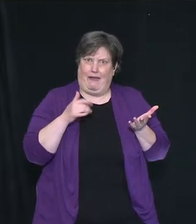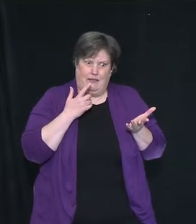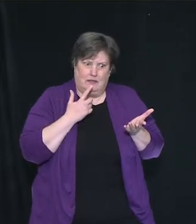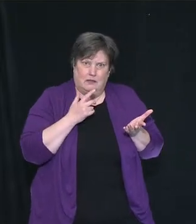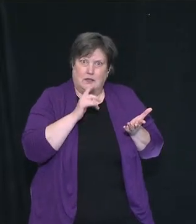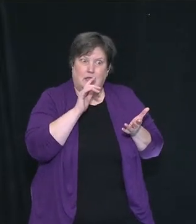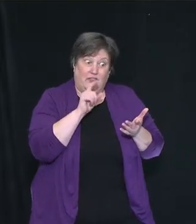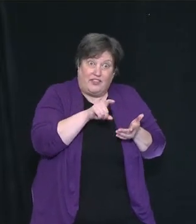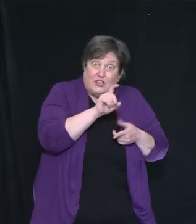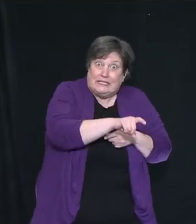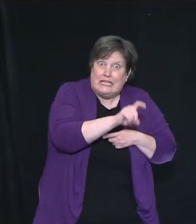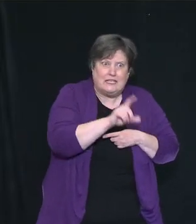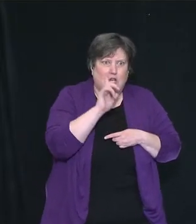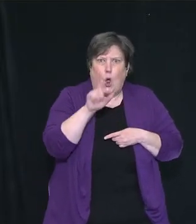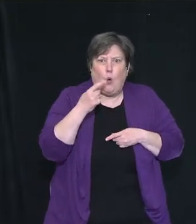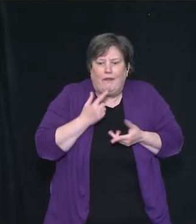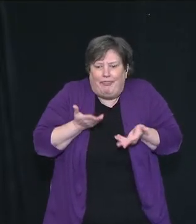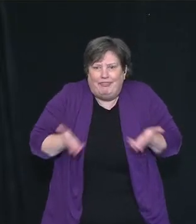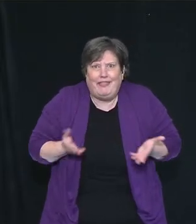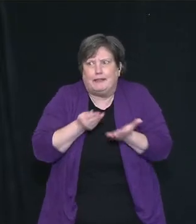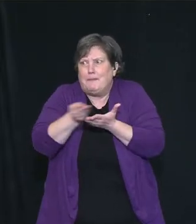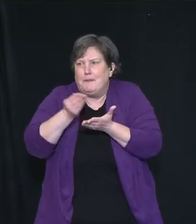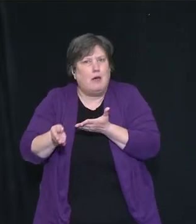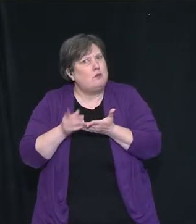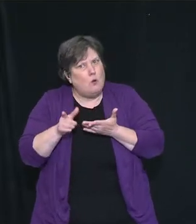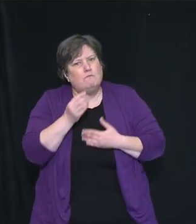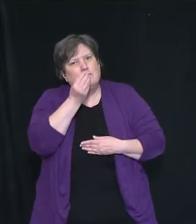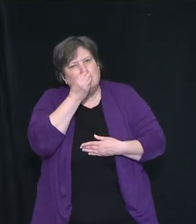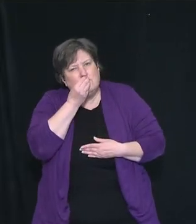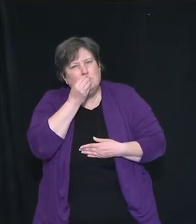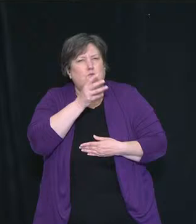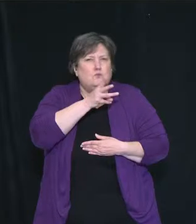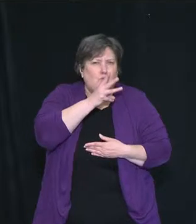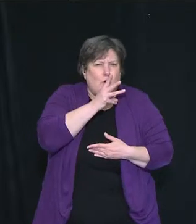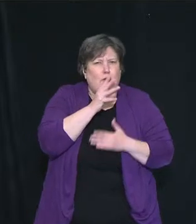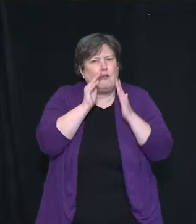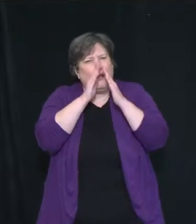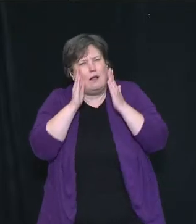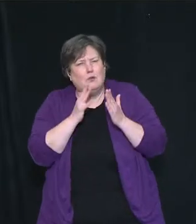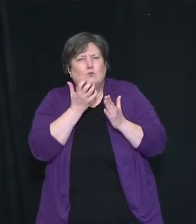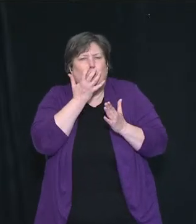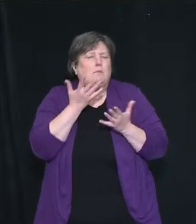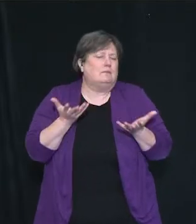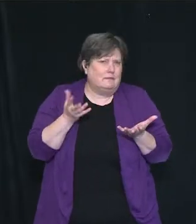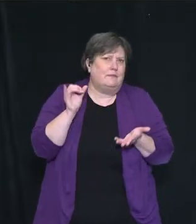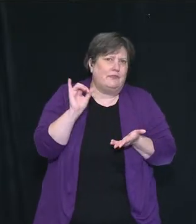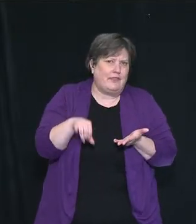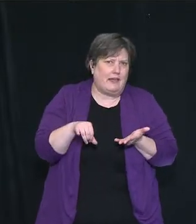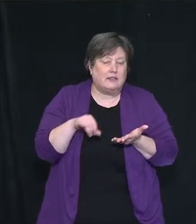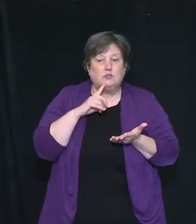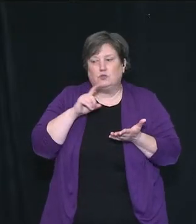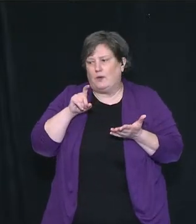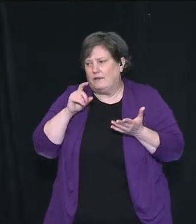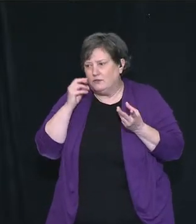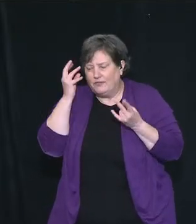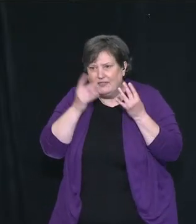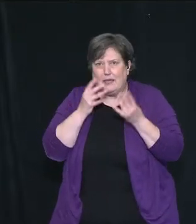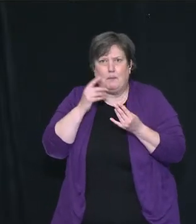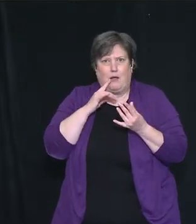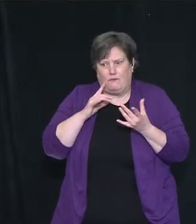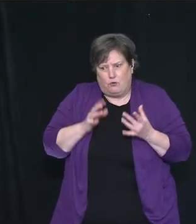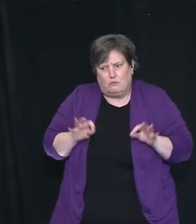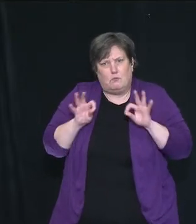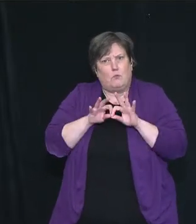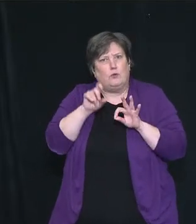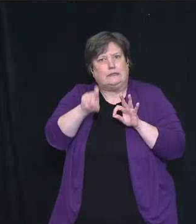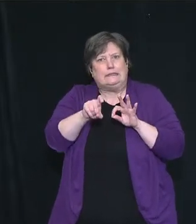material. These brothers and sisters of ours spur us to reflect on the urgent need for